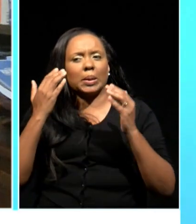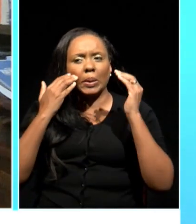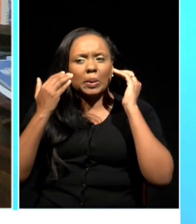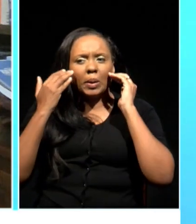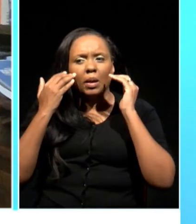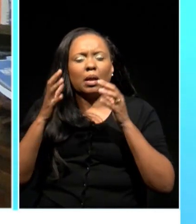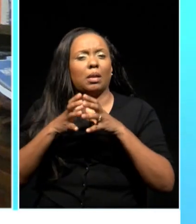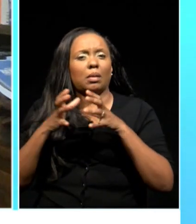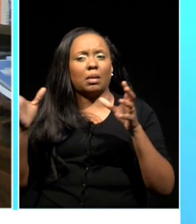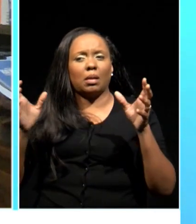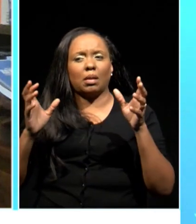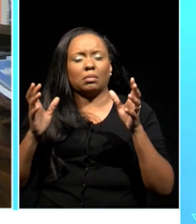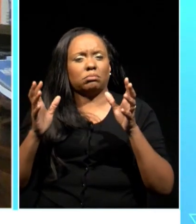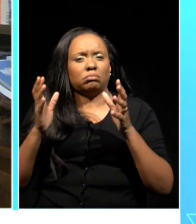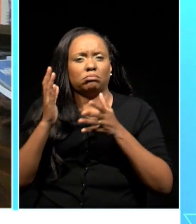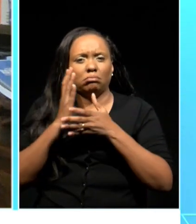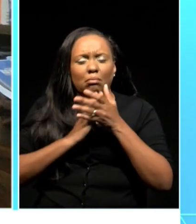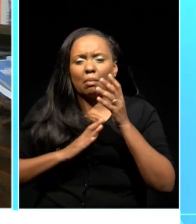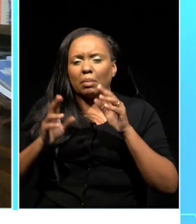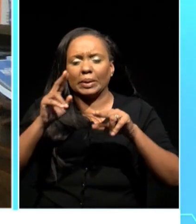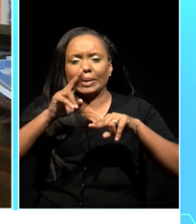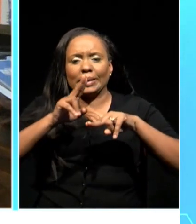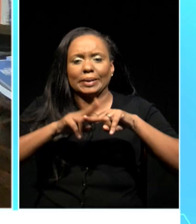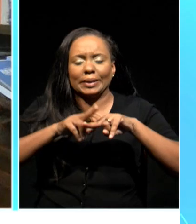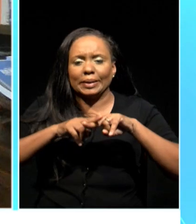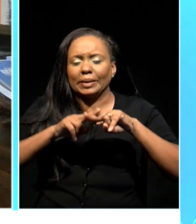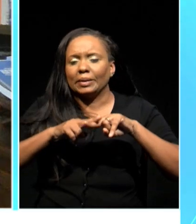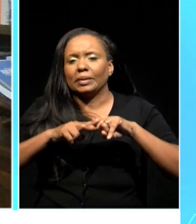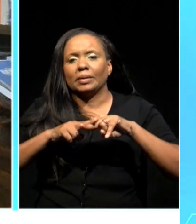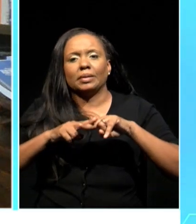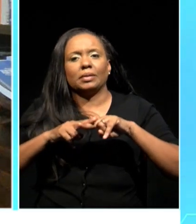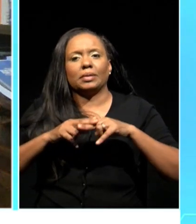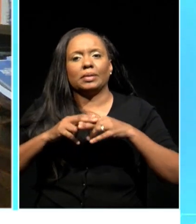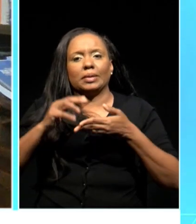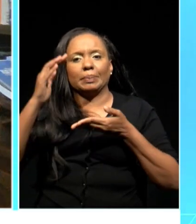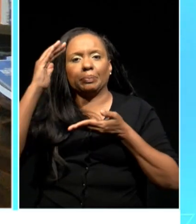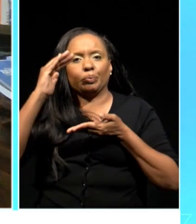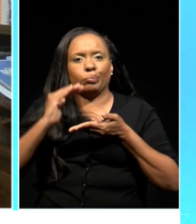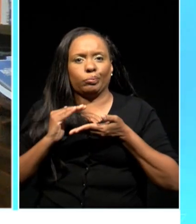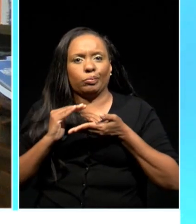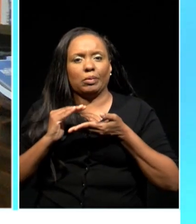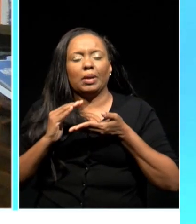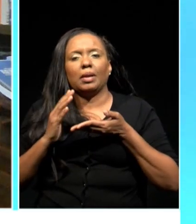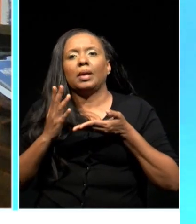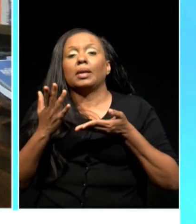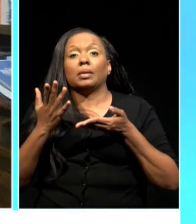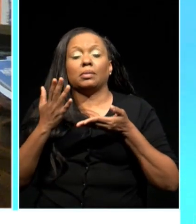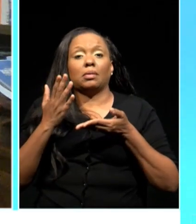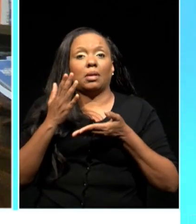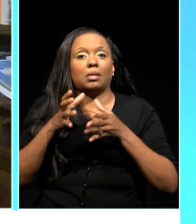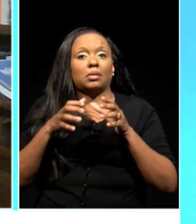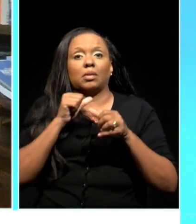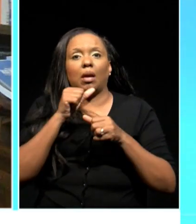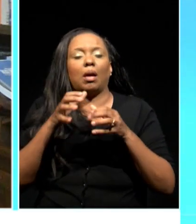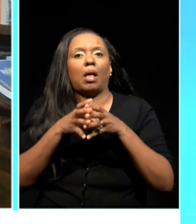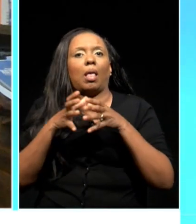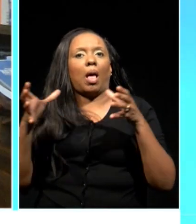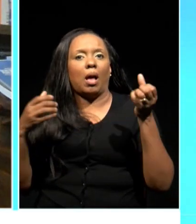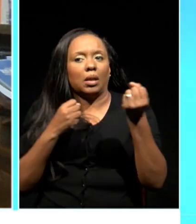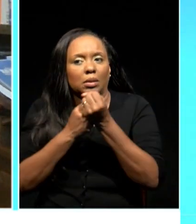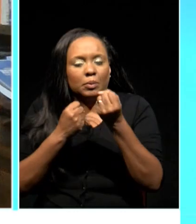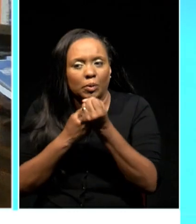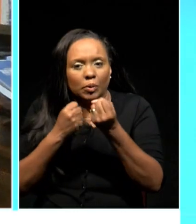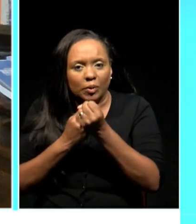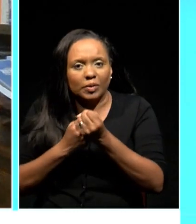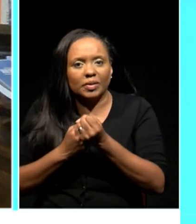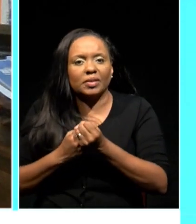visible tumble in the level of support across a substantial number of the constituencies in Barbados. So it